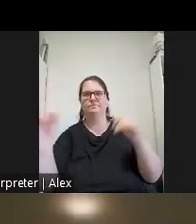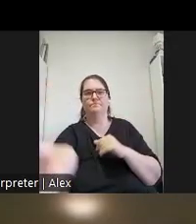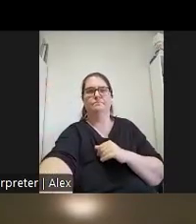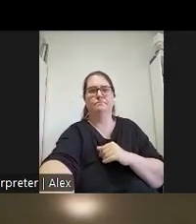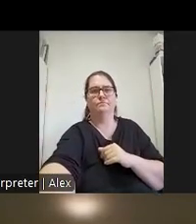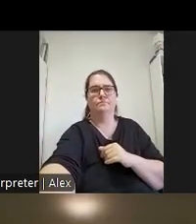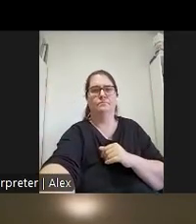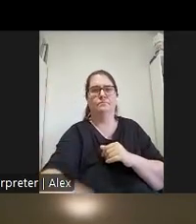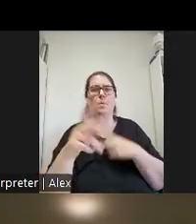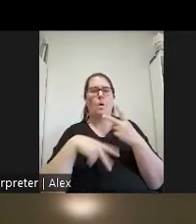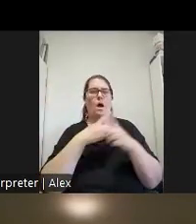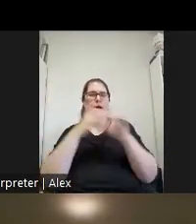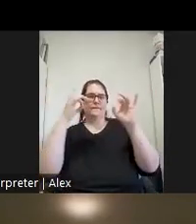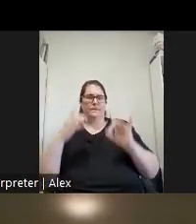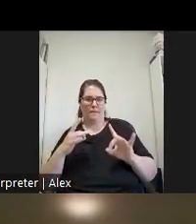feedback that we got